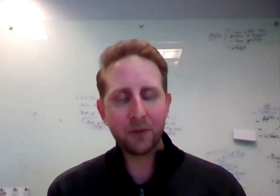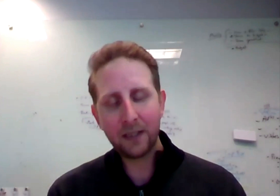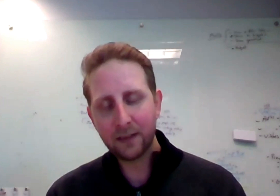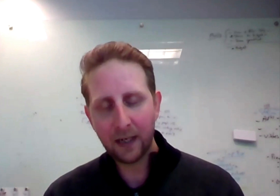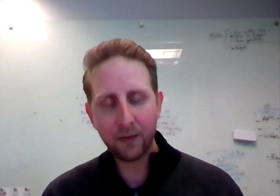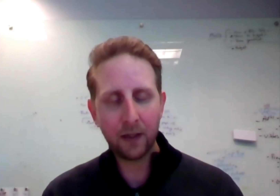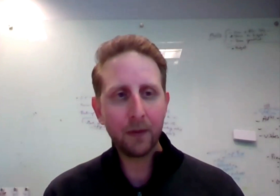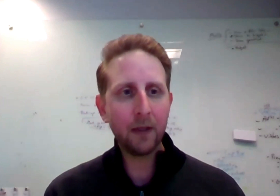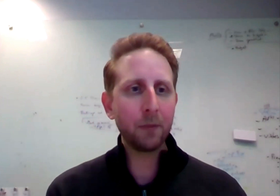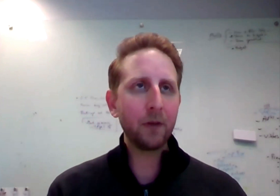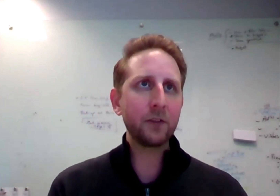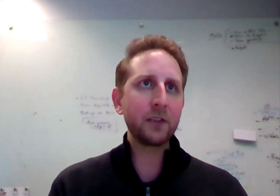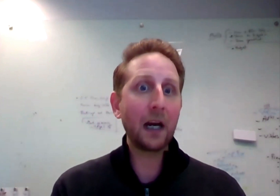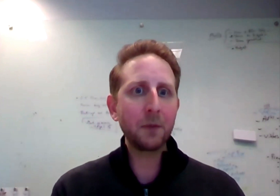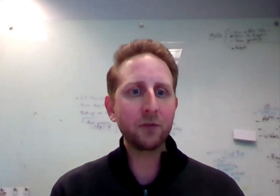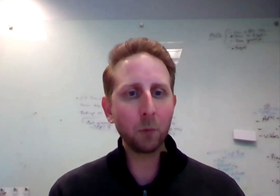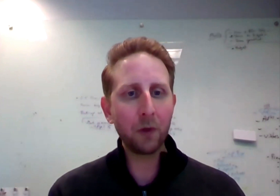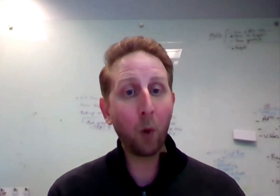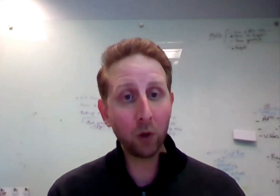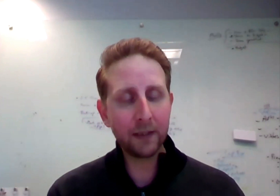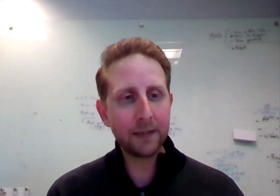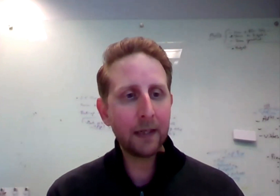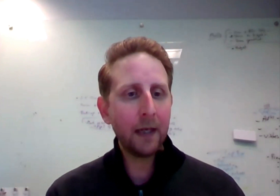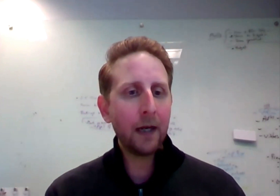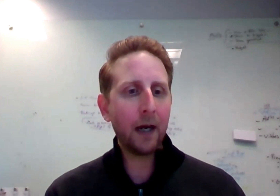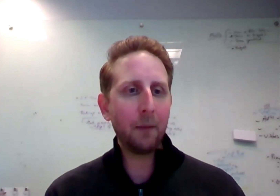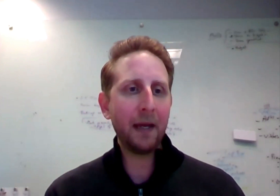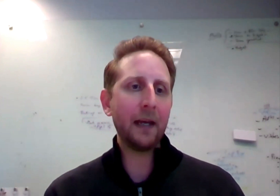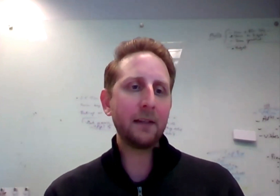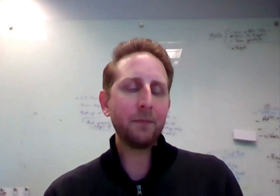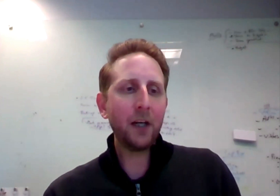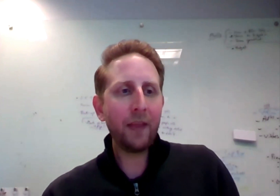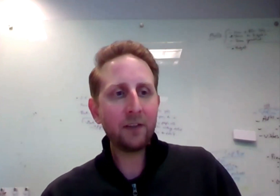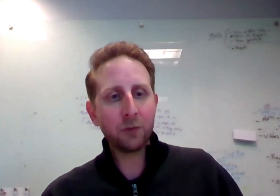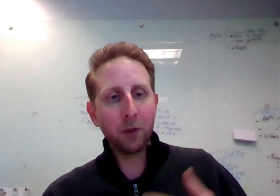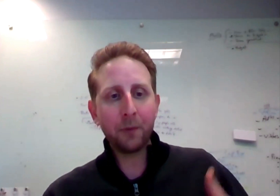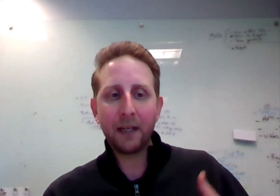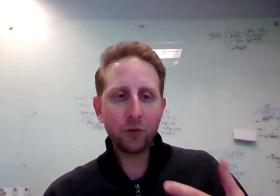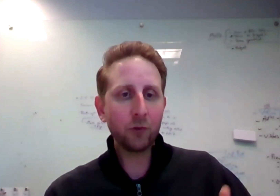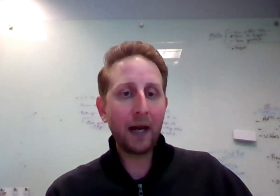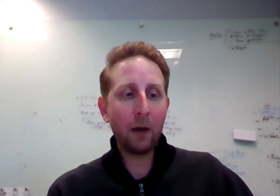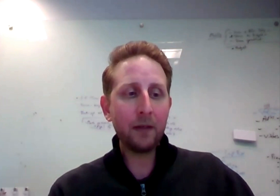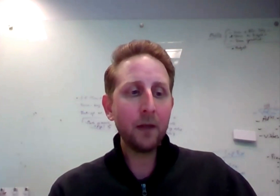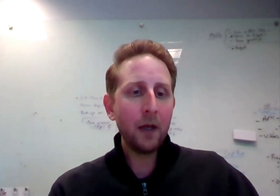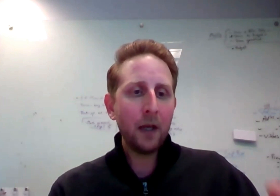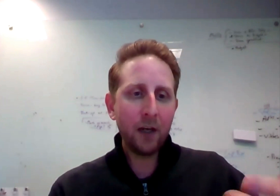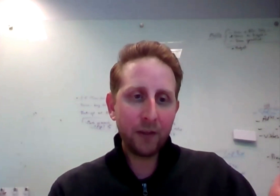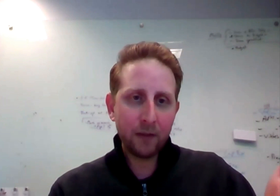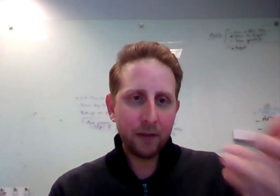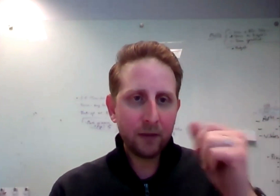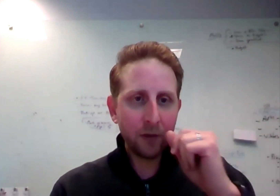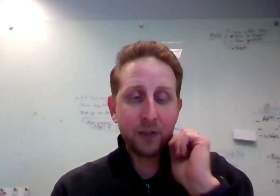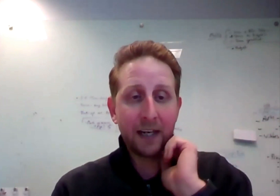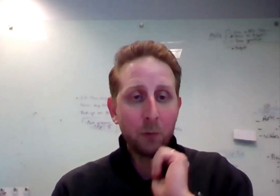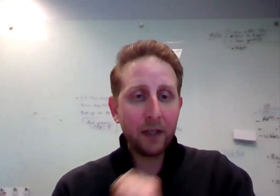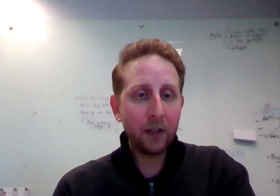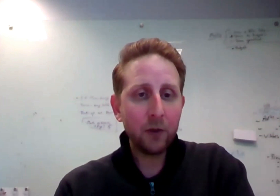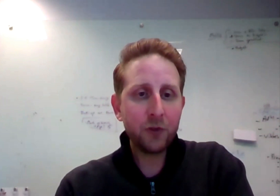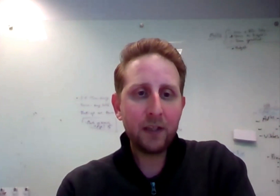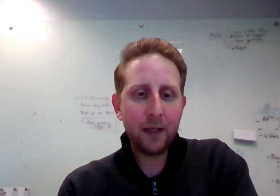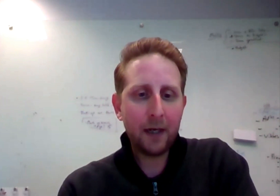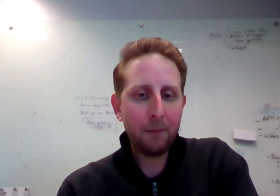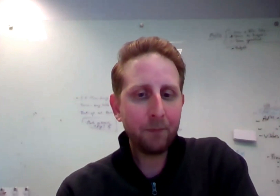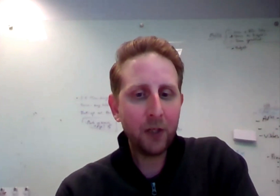slogans. Rip City is kind of a synonymous with Portland. And, you know, that just permeates throughout. And, you know, the diversity,